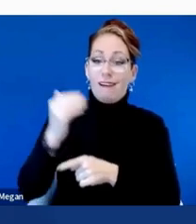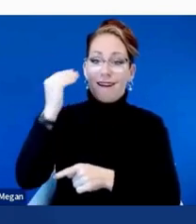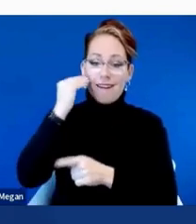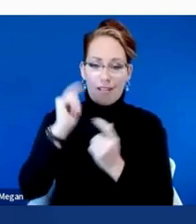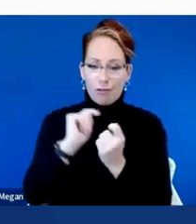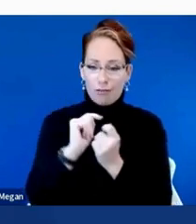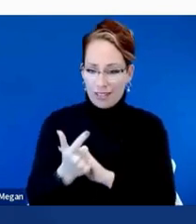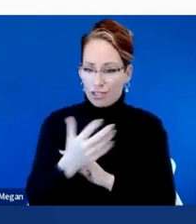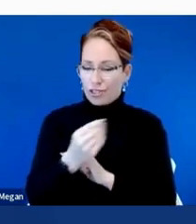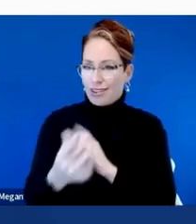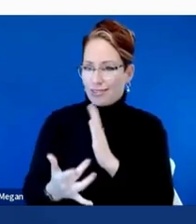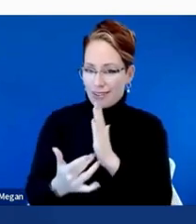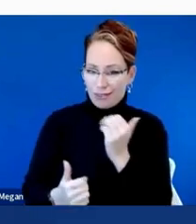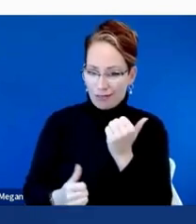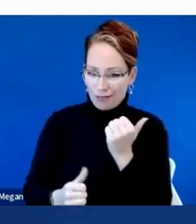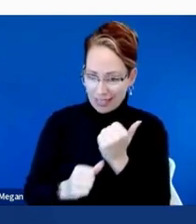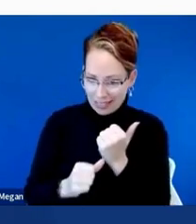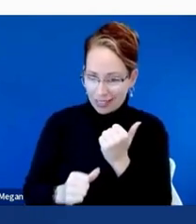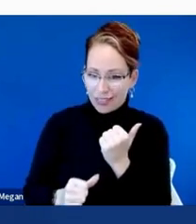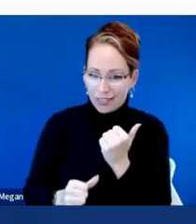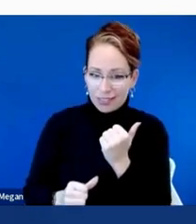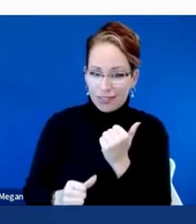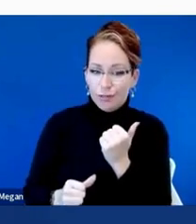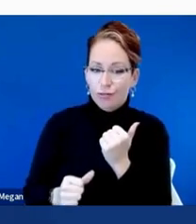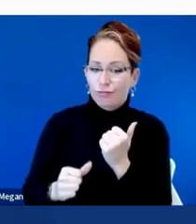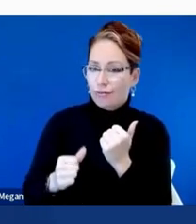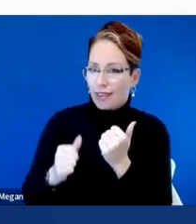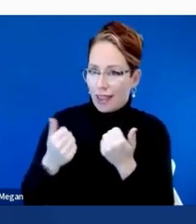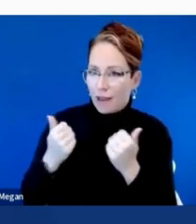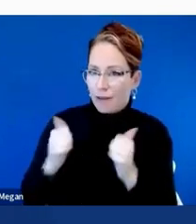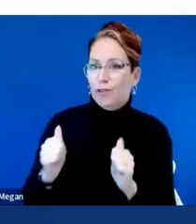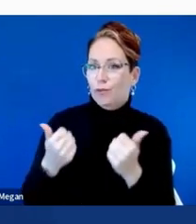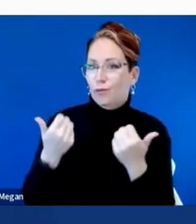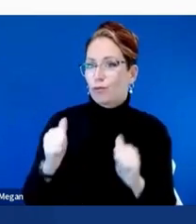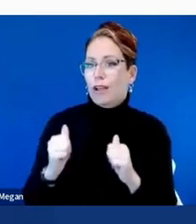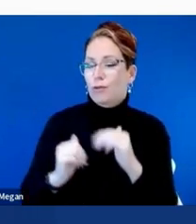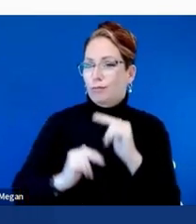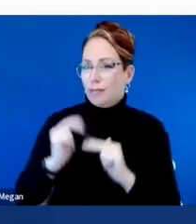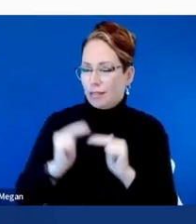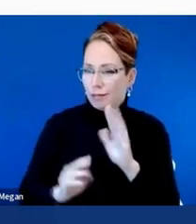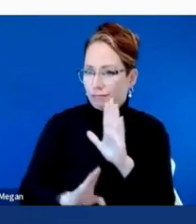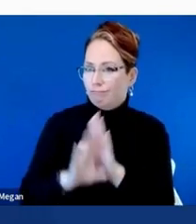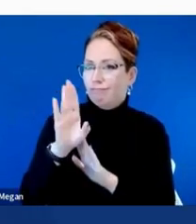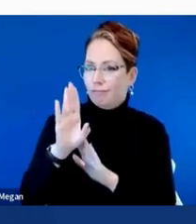ability to build and maintain authentic relationships with national partners.